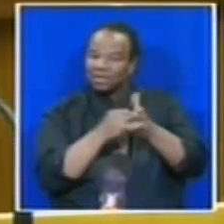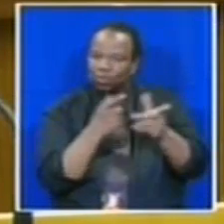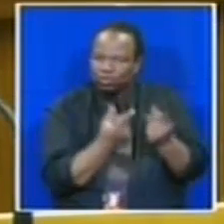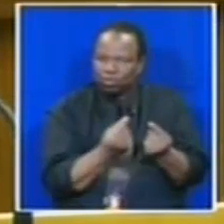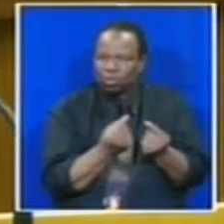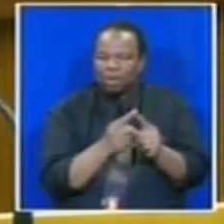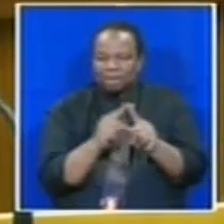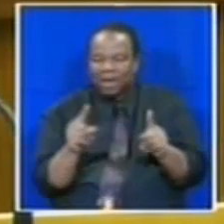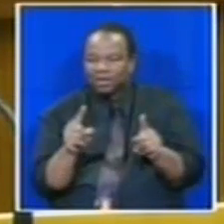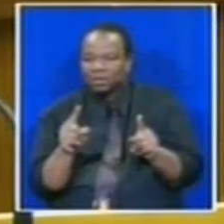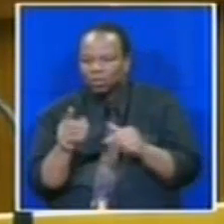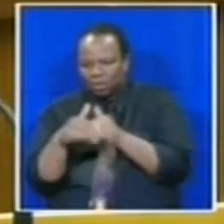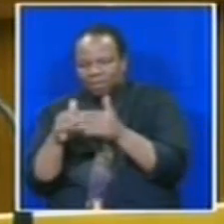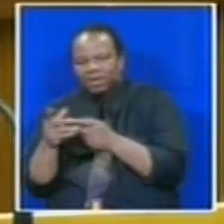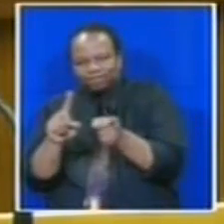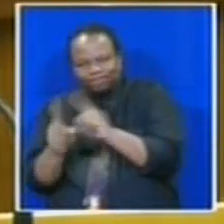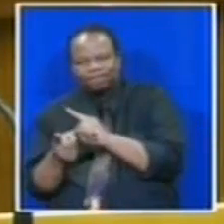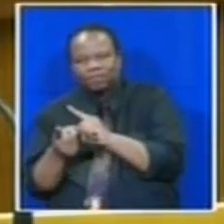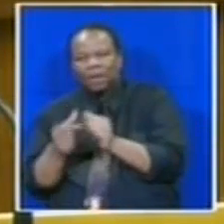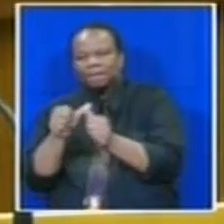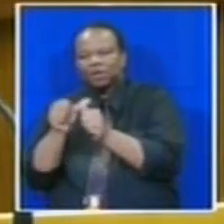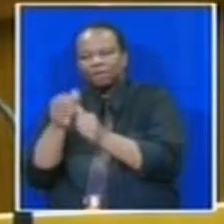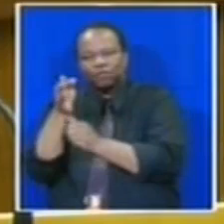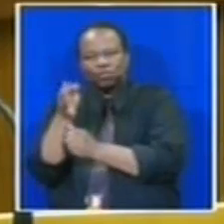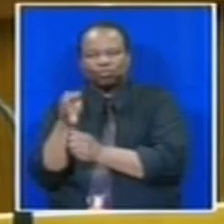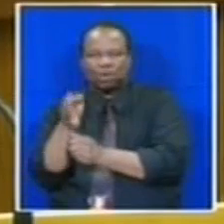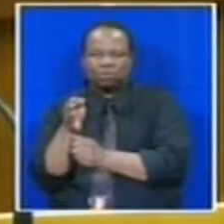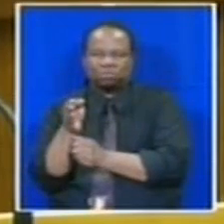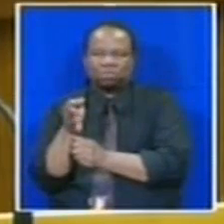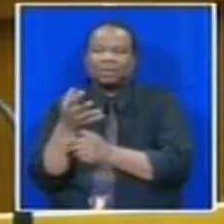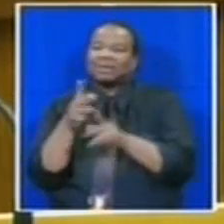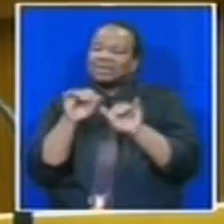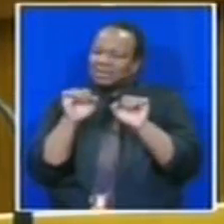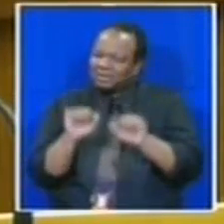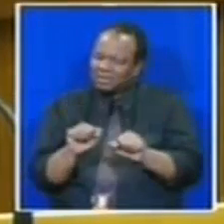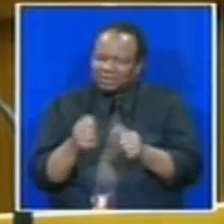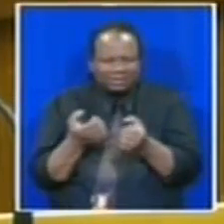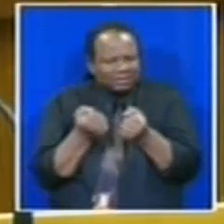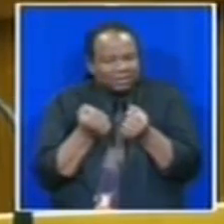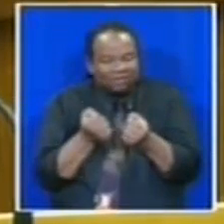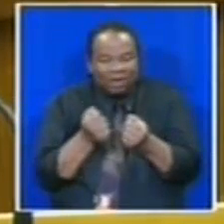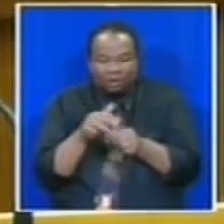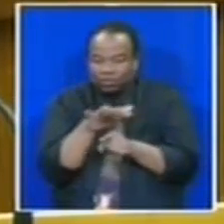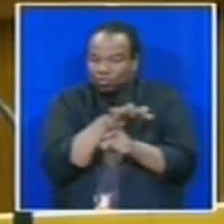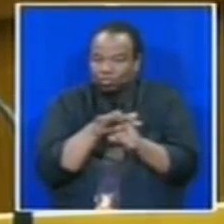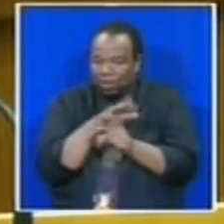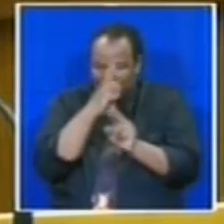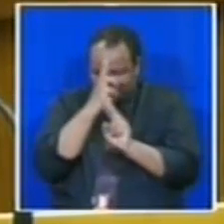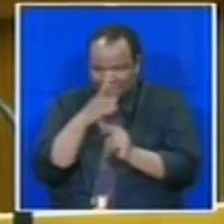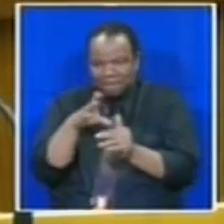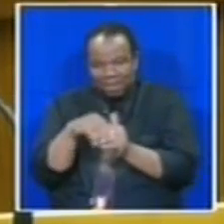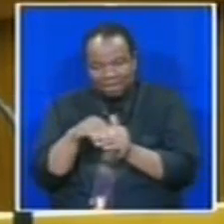a better future. Against the background of extraordinarily difficult circumstances, honorable members, the